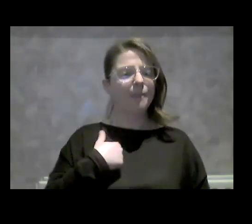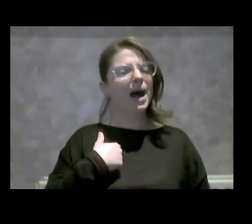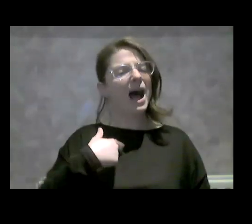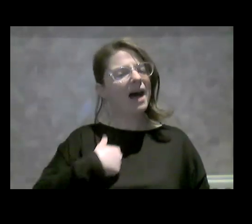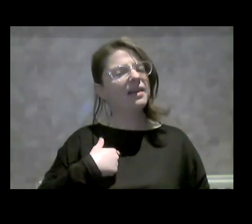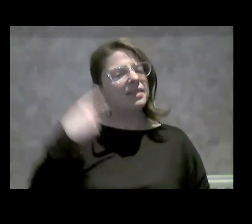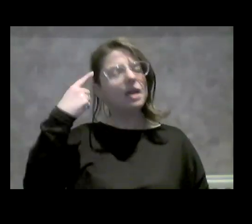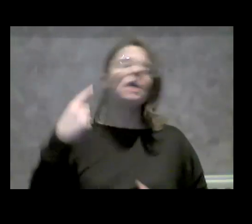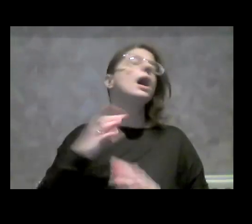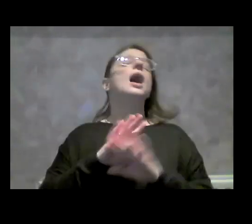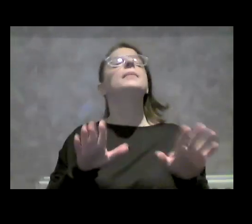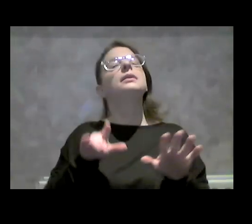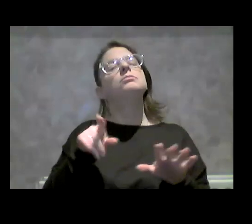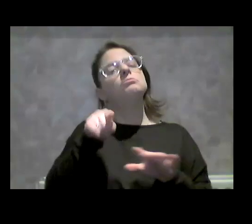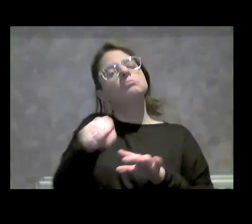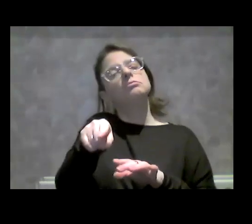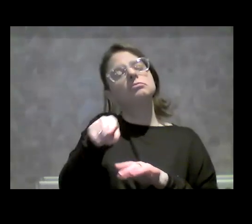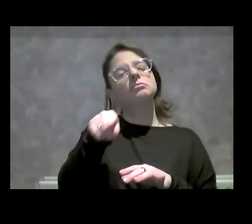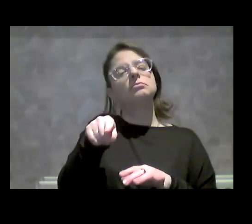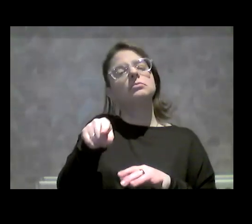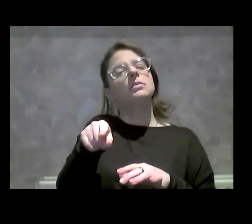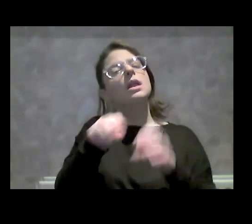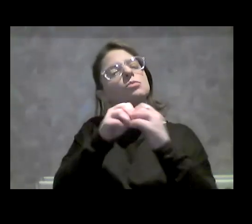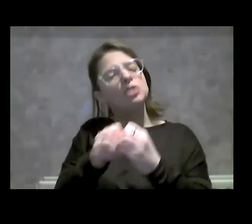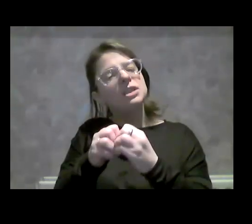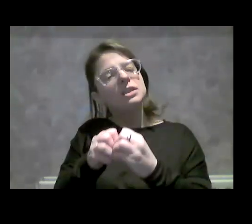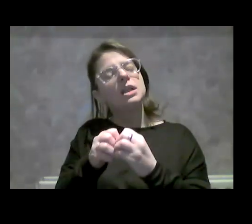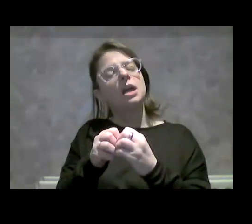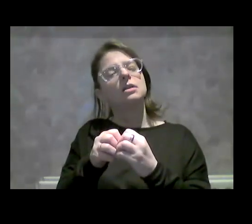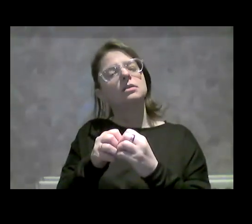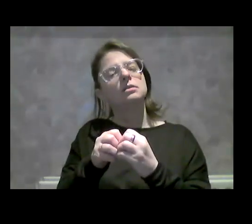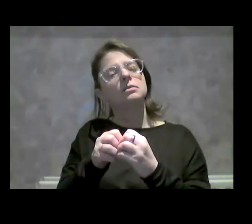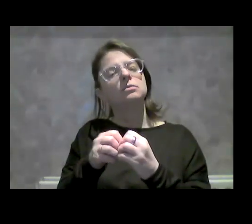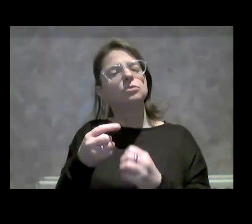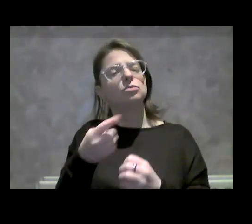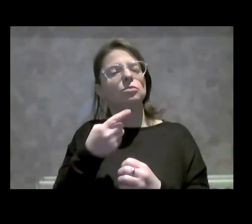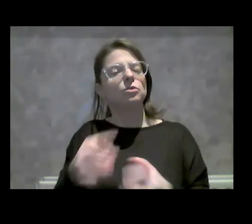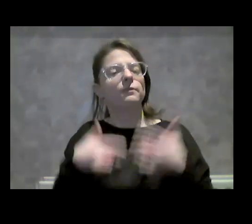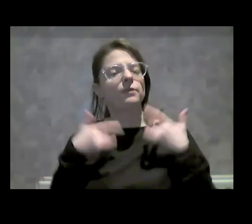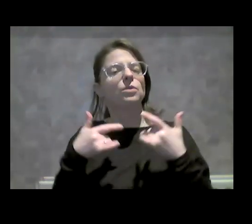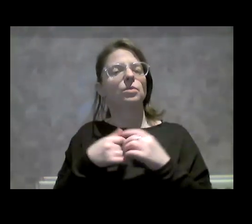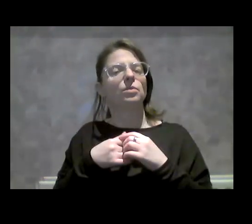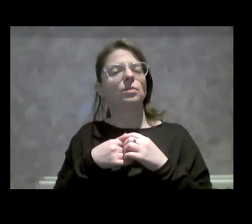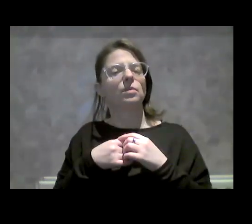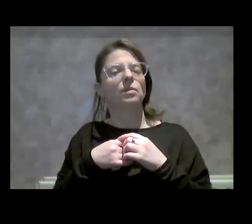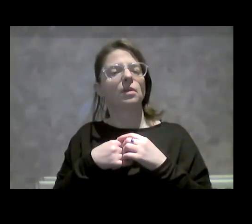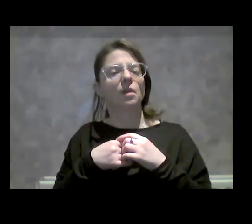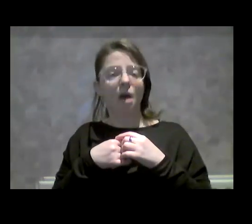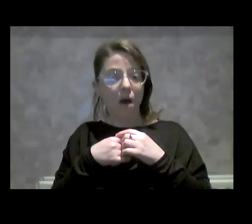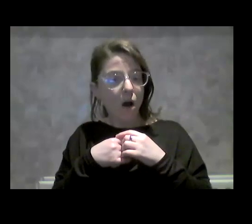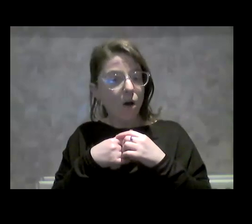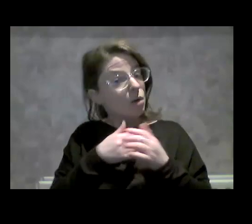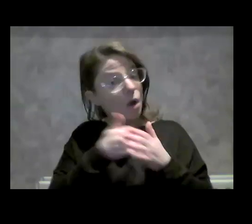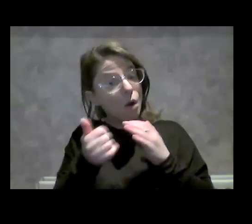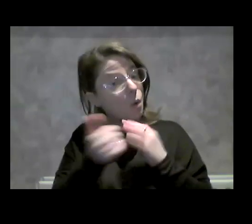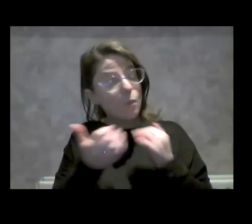think the cowardly trans femme would appreciate you saying that. Oh, you aren't always brave enough to do